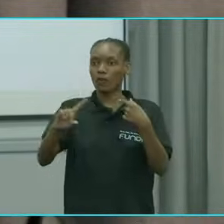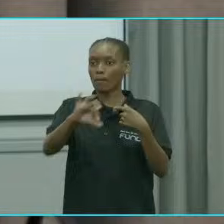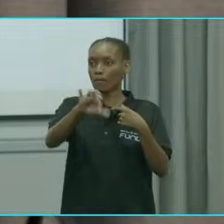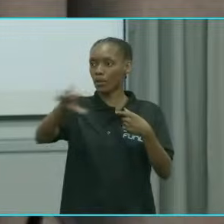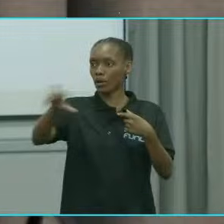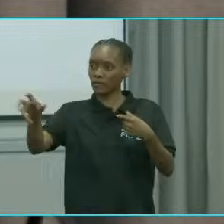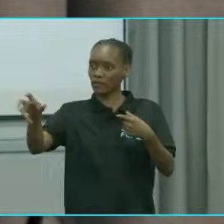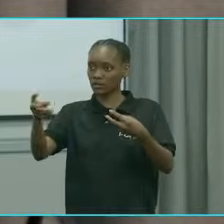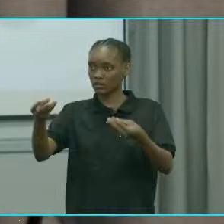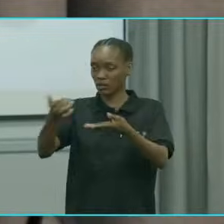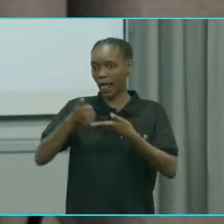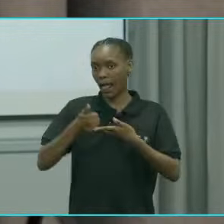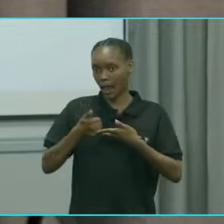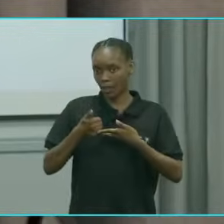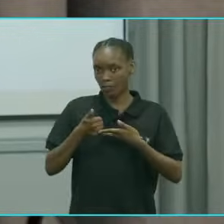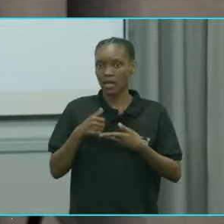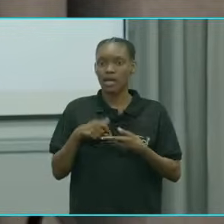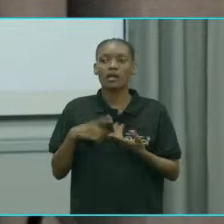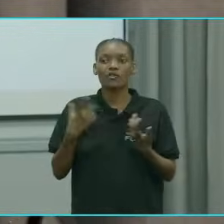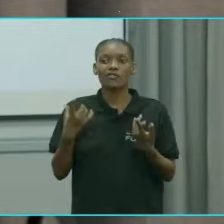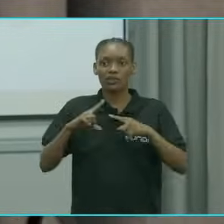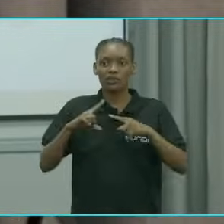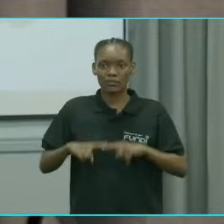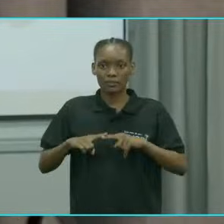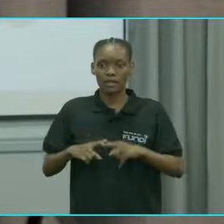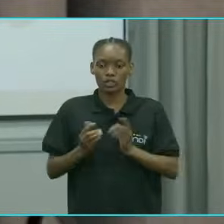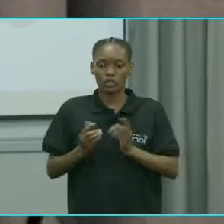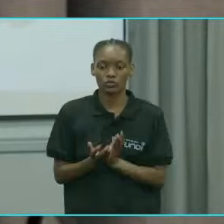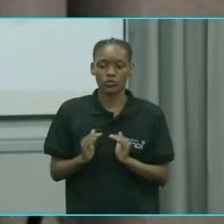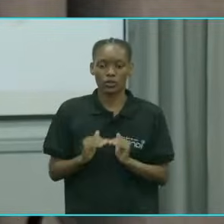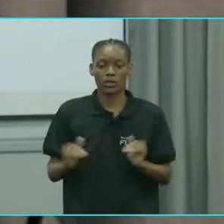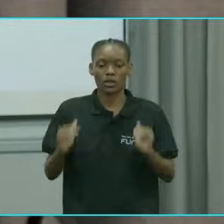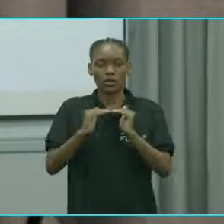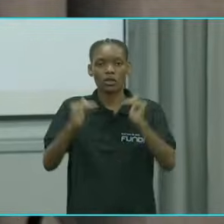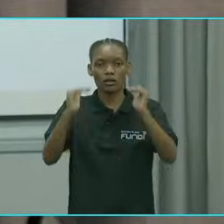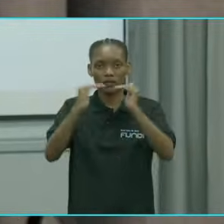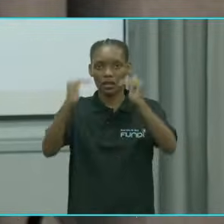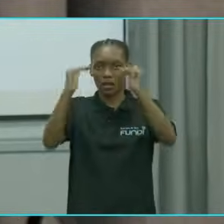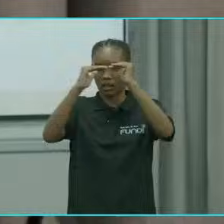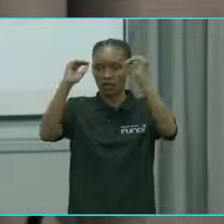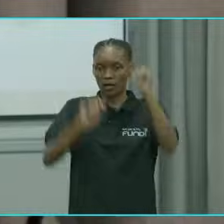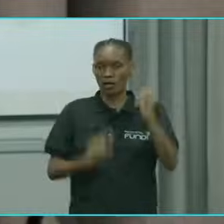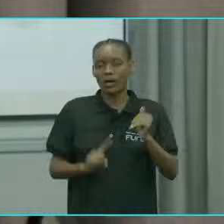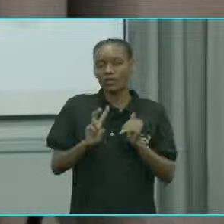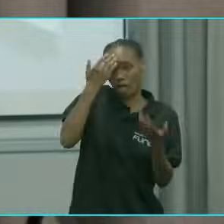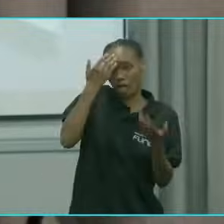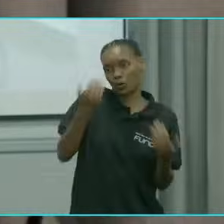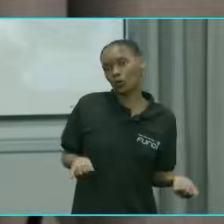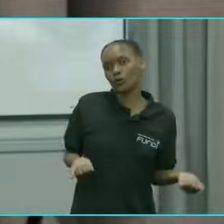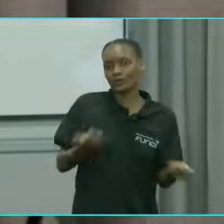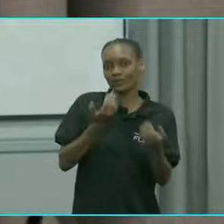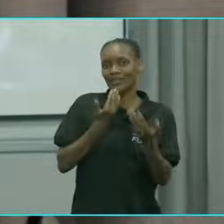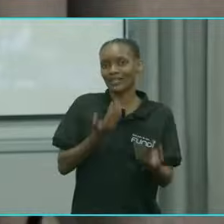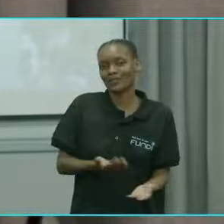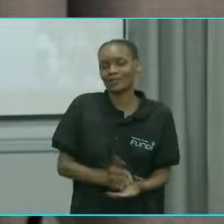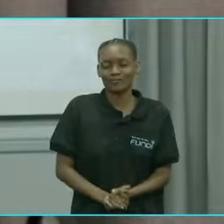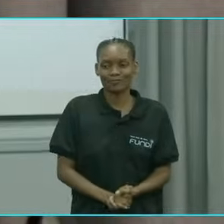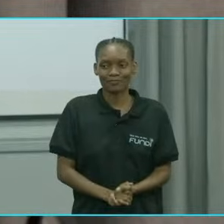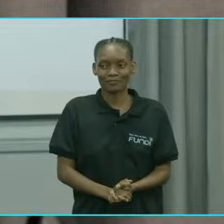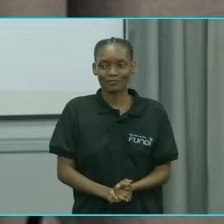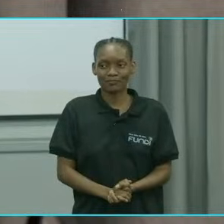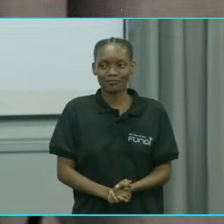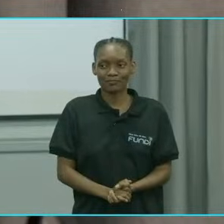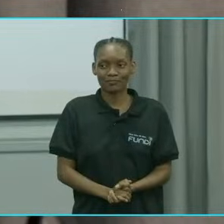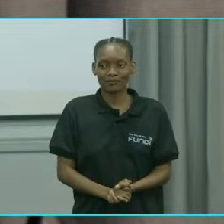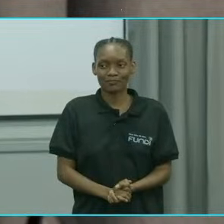regard to quintiles, because I don't know how to answer that. So I'm going to leave that question and any other questions.